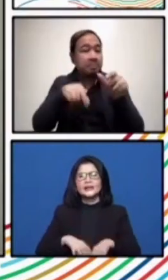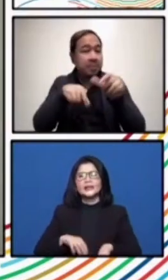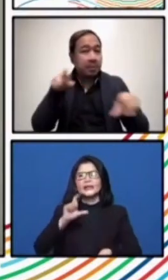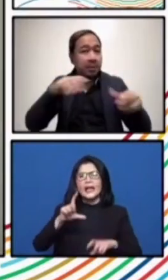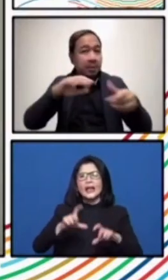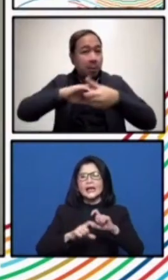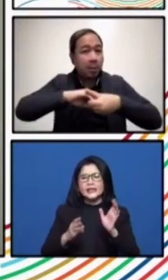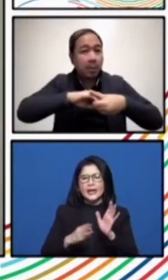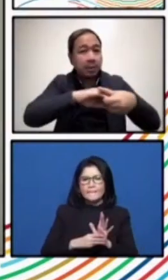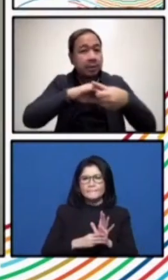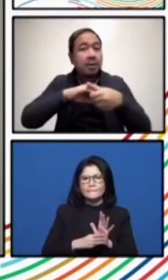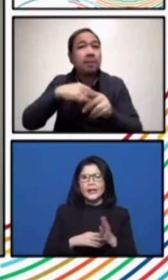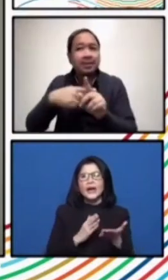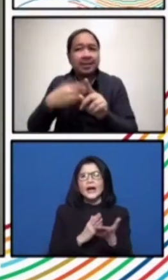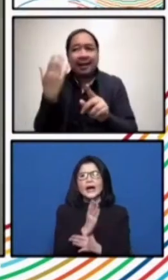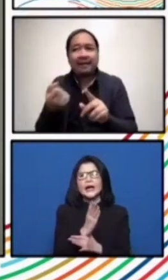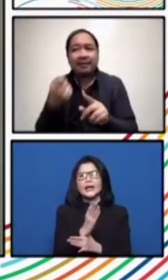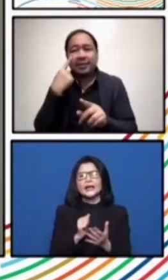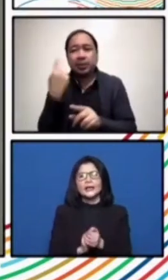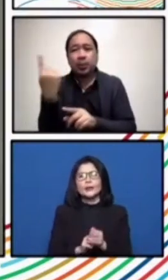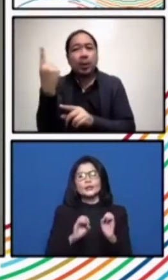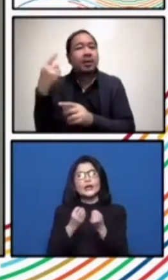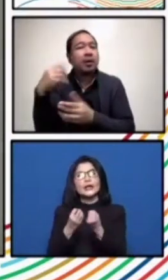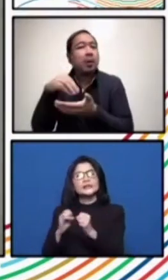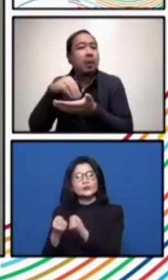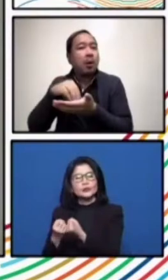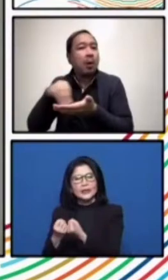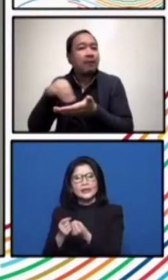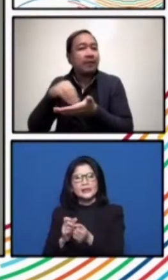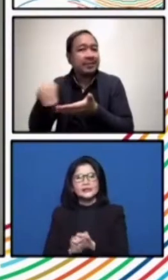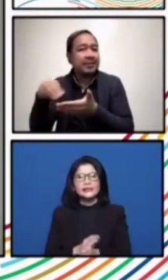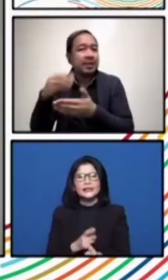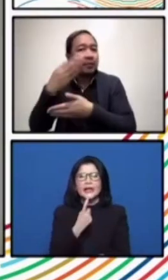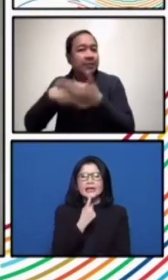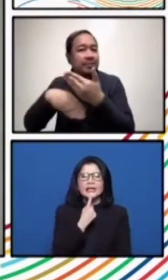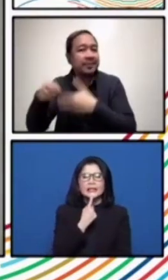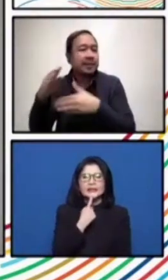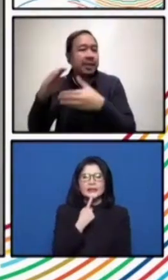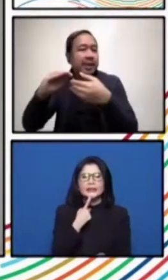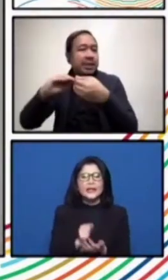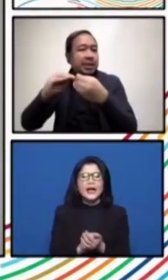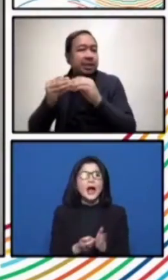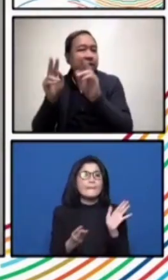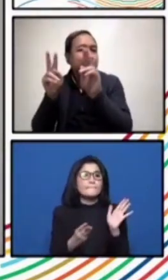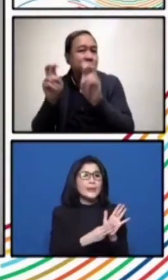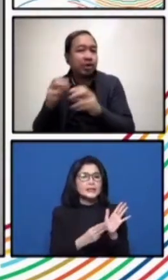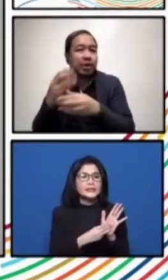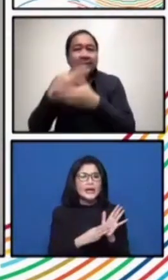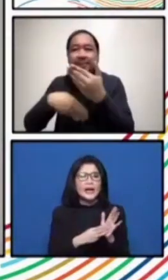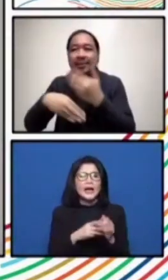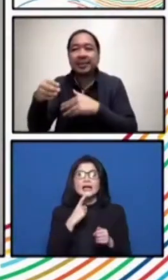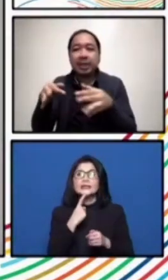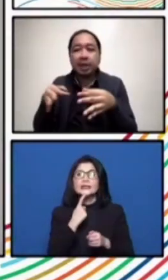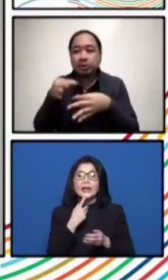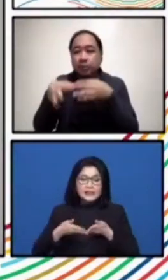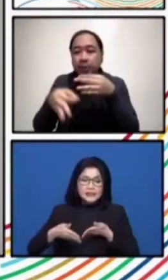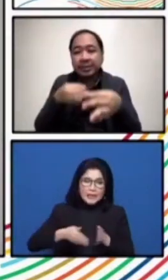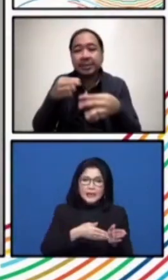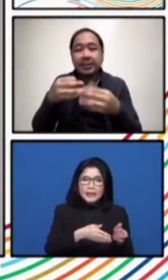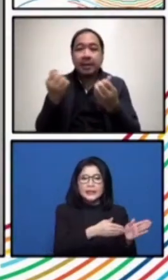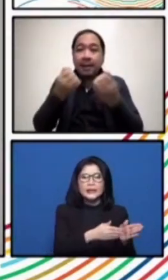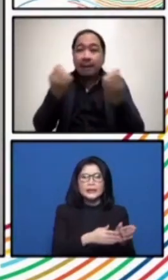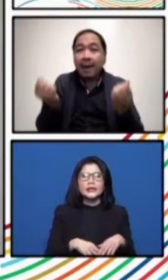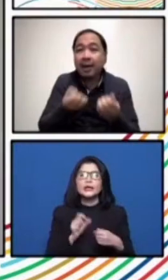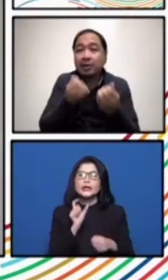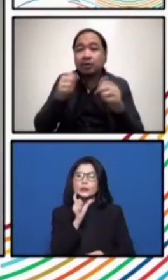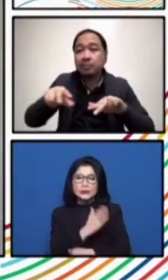for the capd in the office of disability issues which has developed a disability strategy disability action plan and we in the commission have